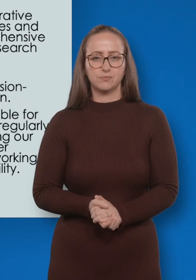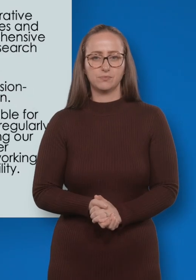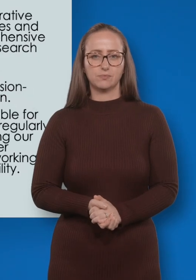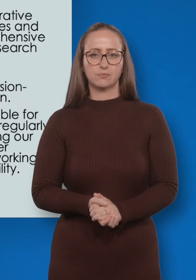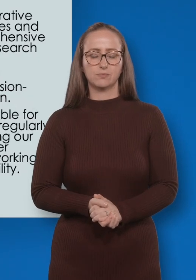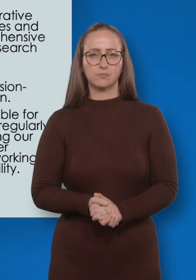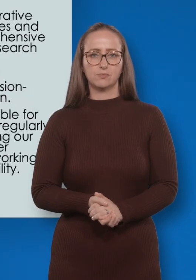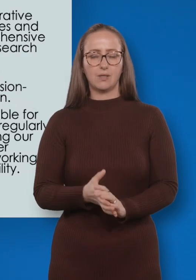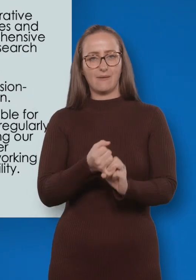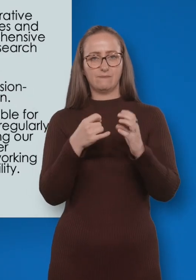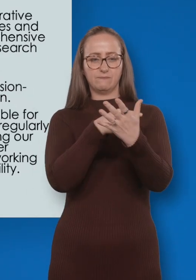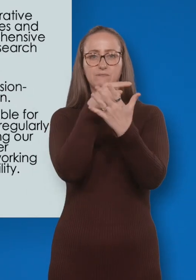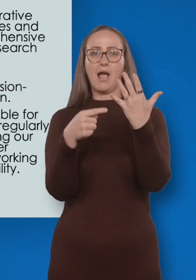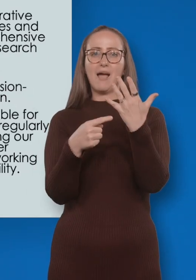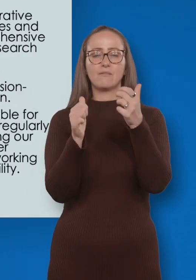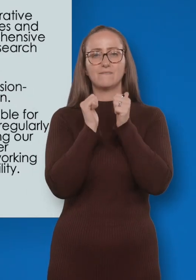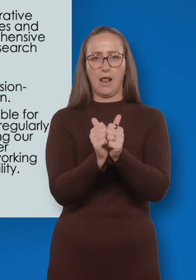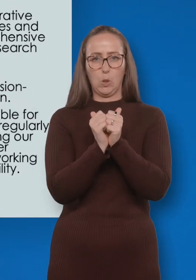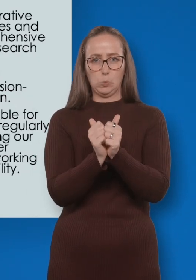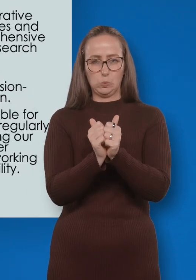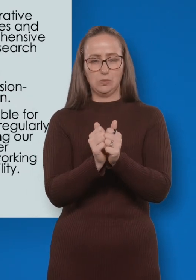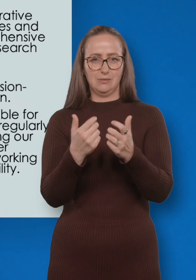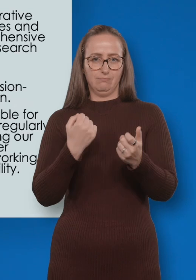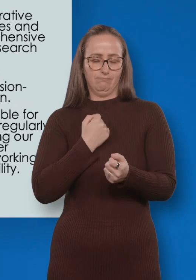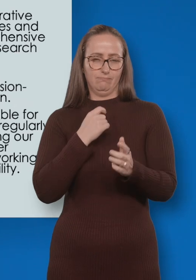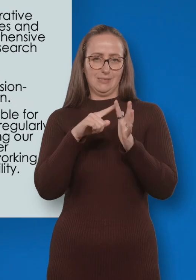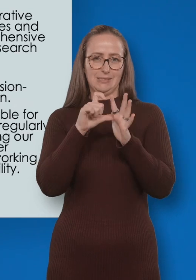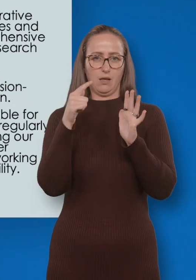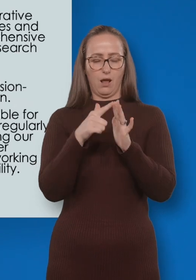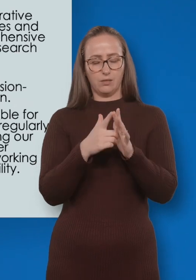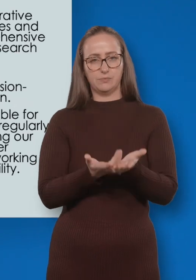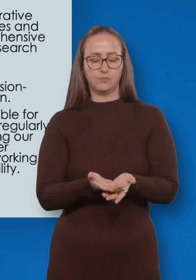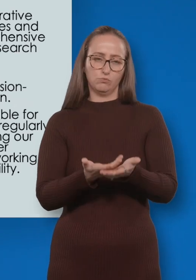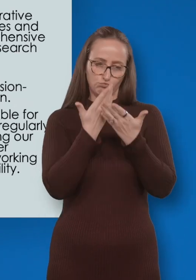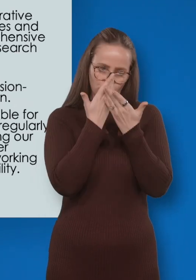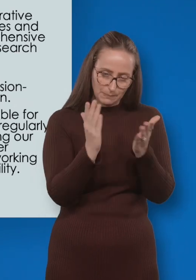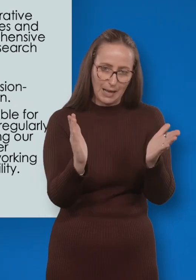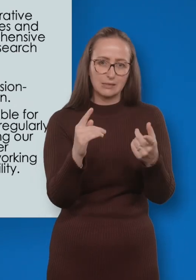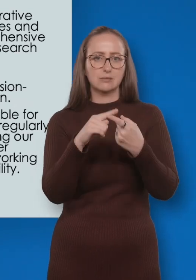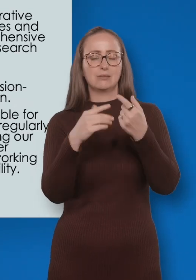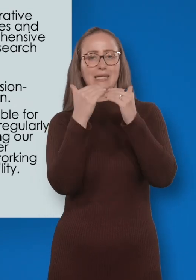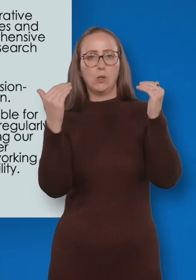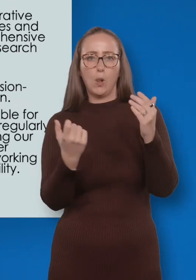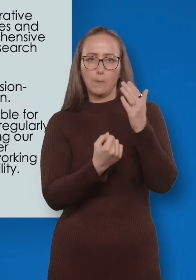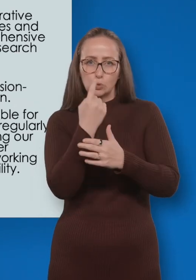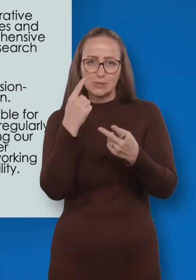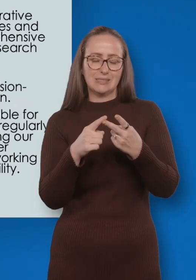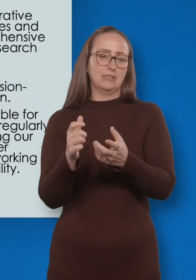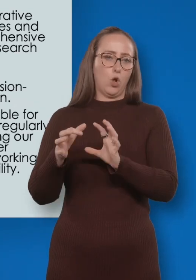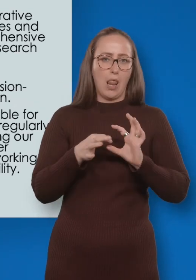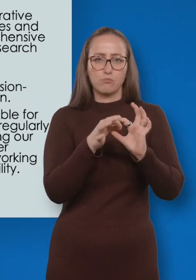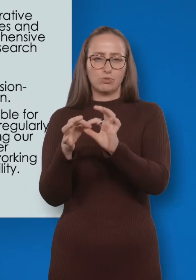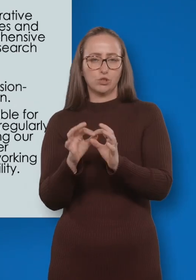So we've embedded 5 core values in our EDI plan. So respect and dignity, equal opportunities,